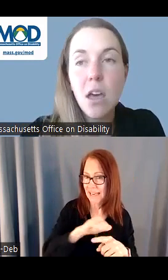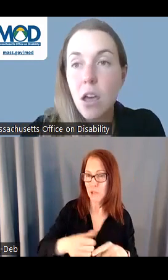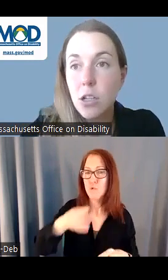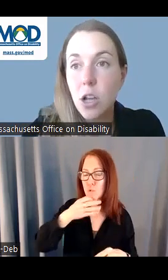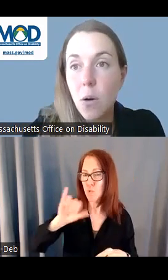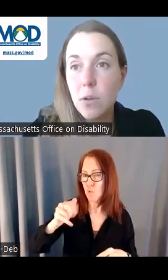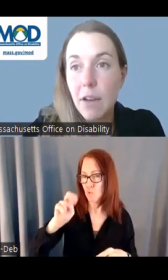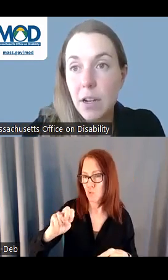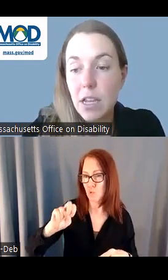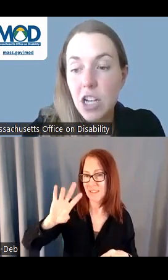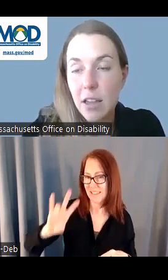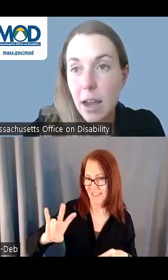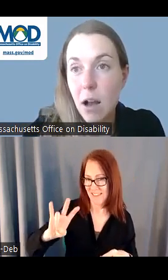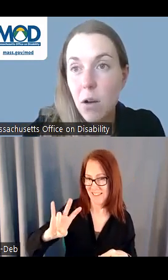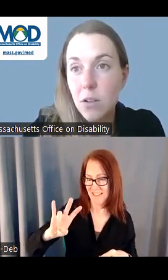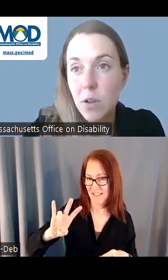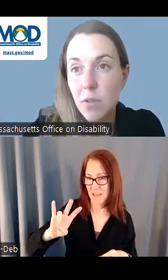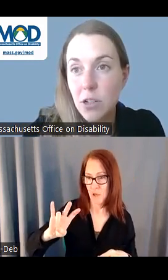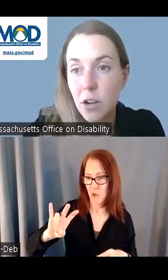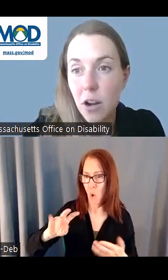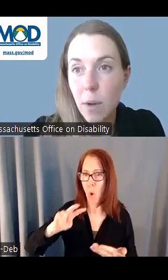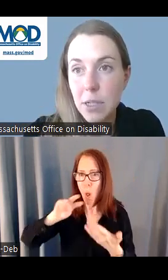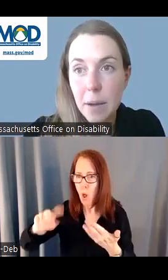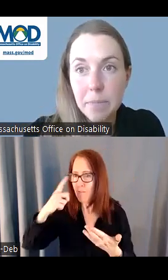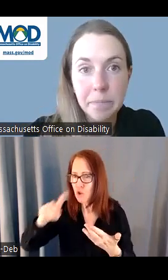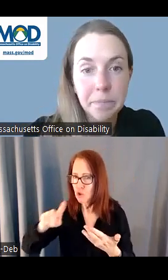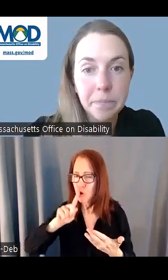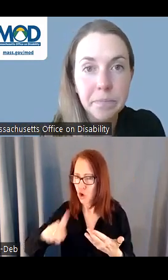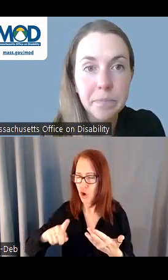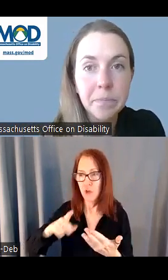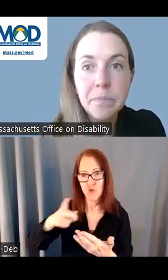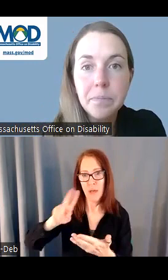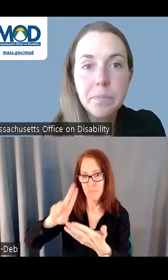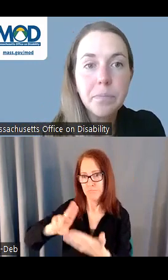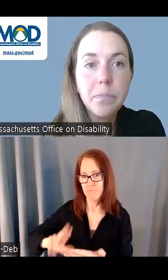7th. So definitely check that out. You can register on our website.